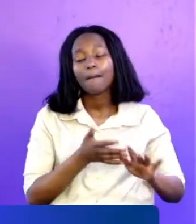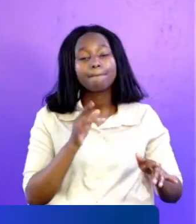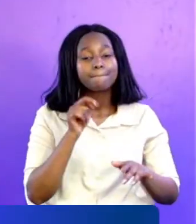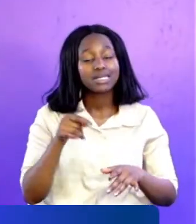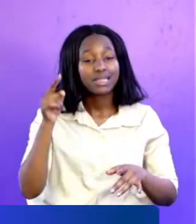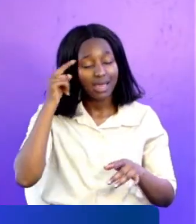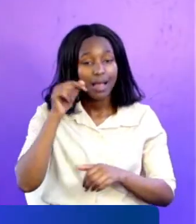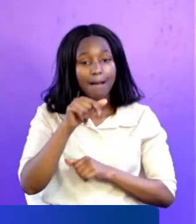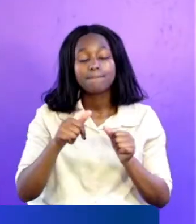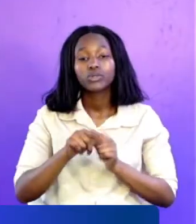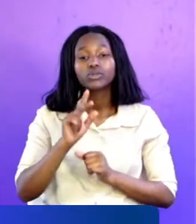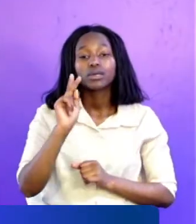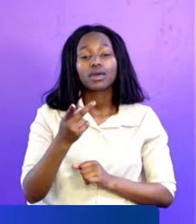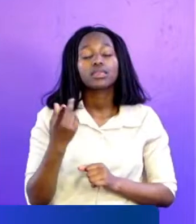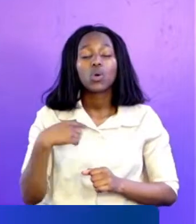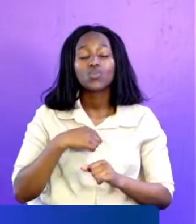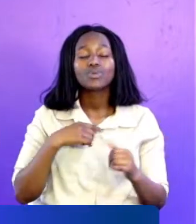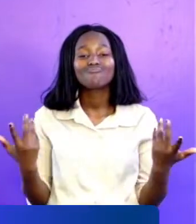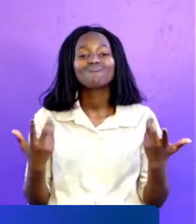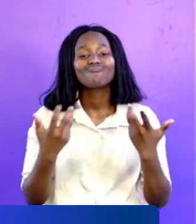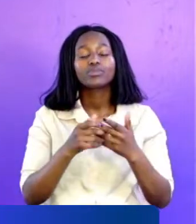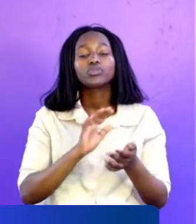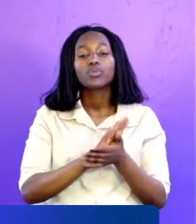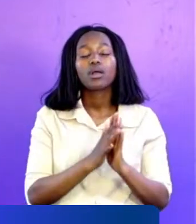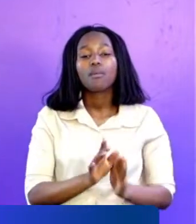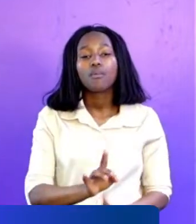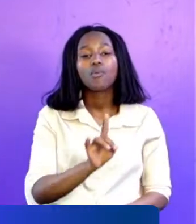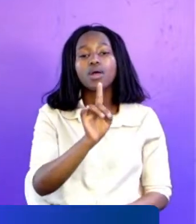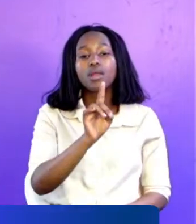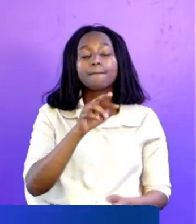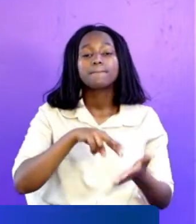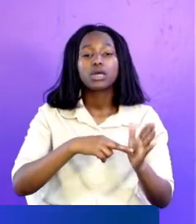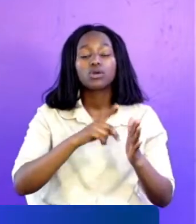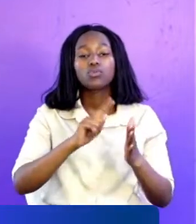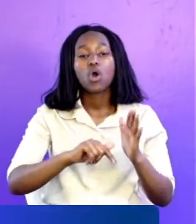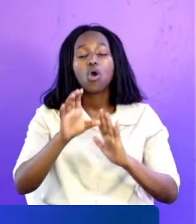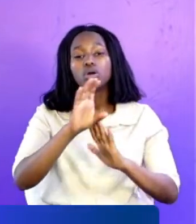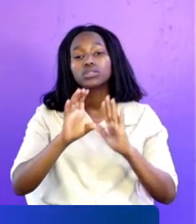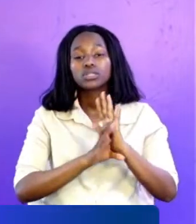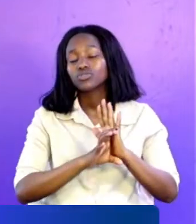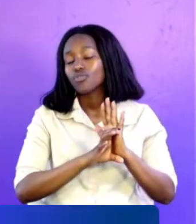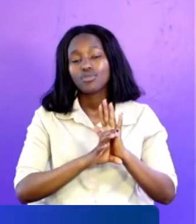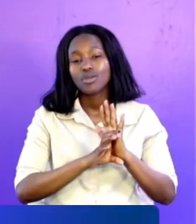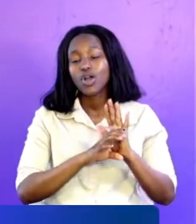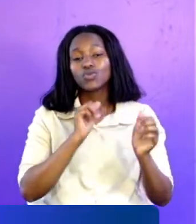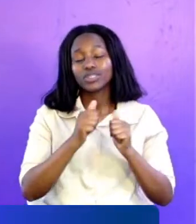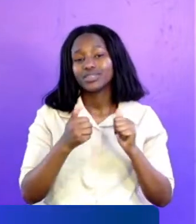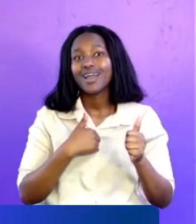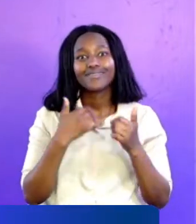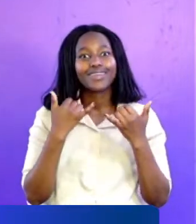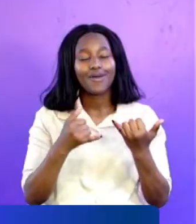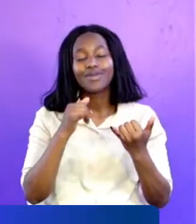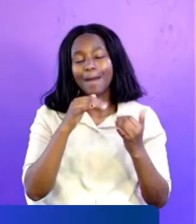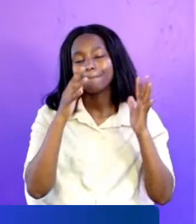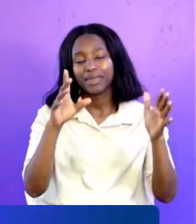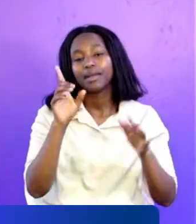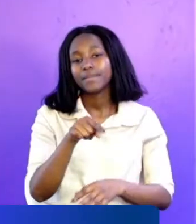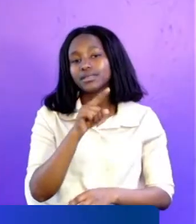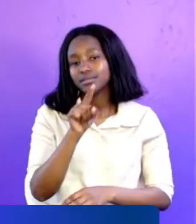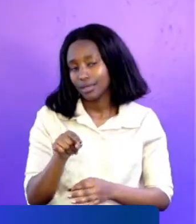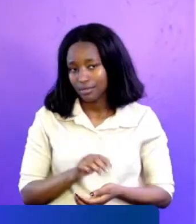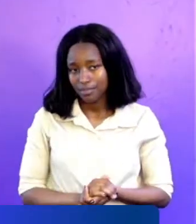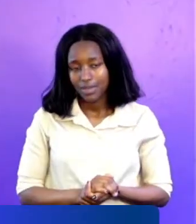clear in the Constitution, we are a unitary state. Yeah. So this Katiba was a mistake. In fact, I've had people